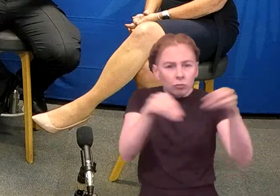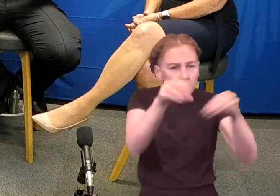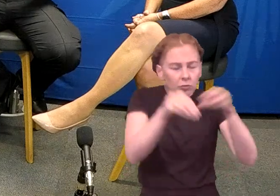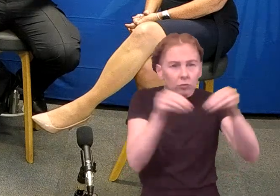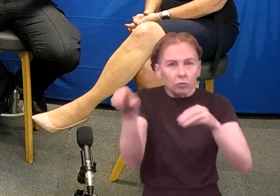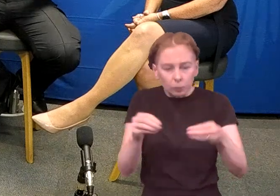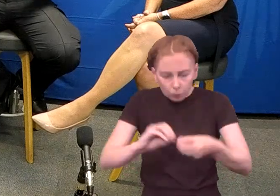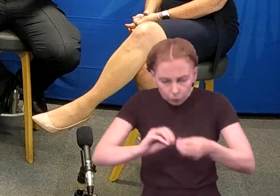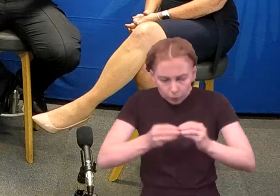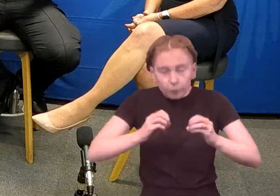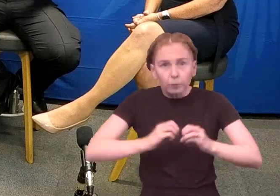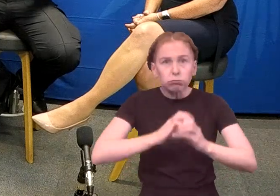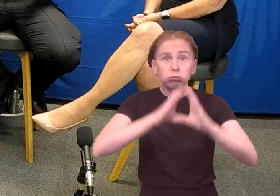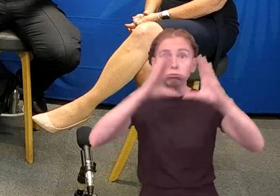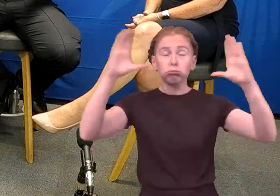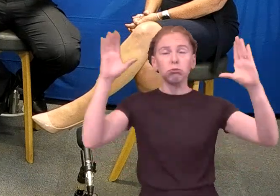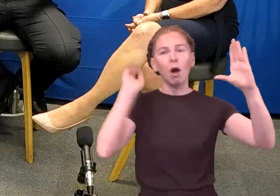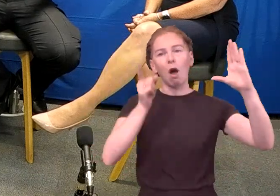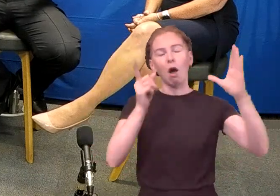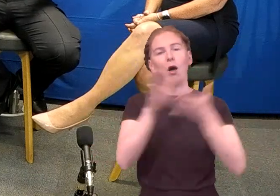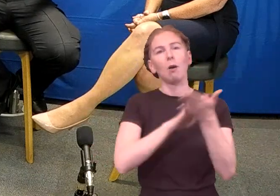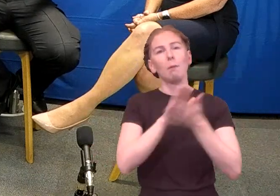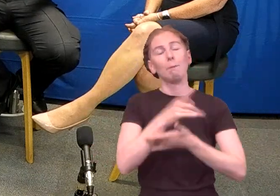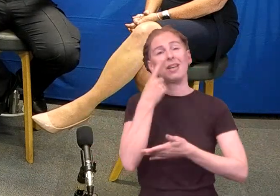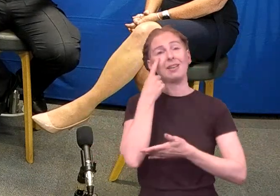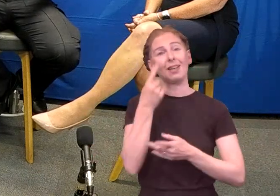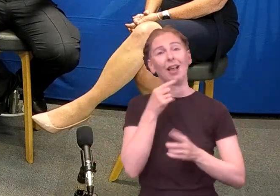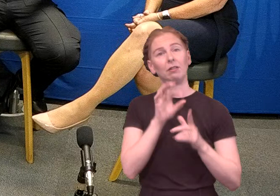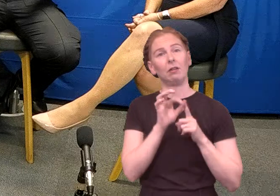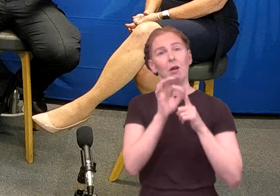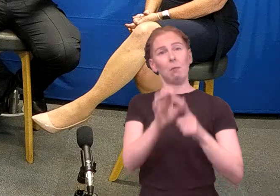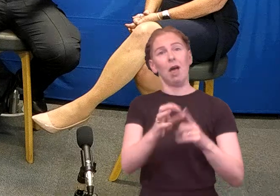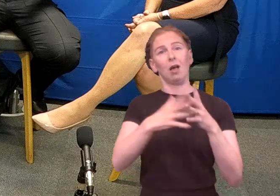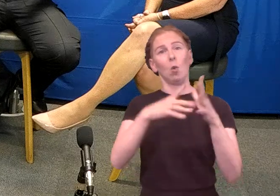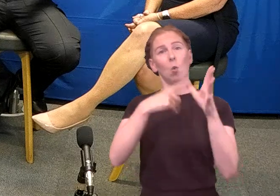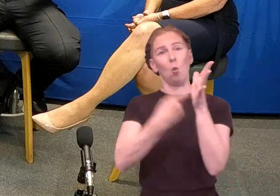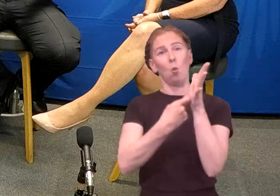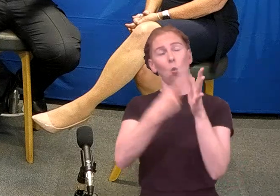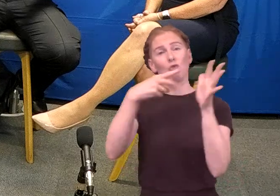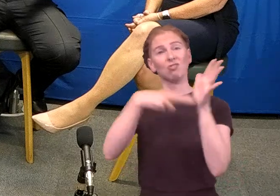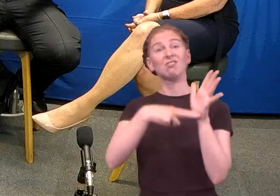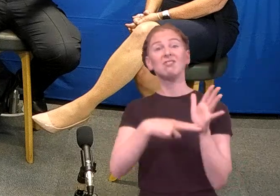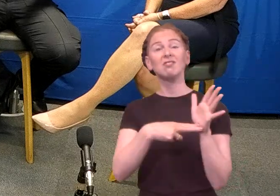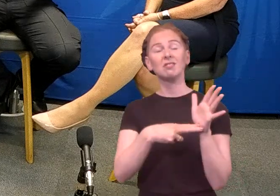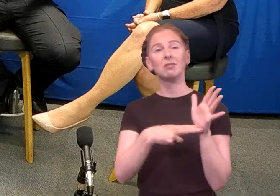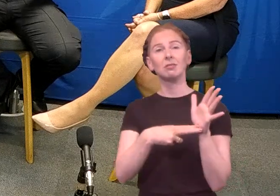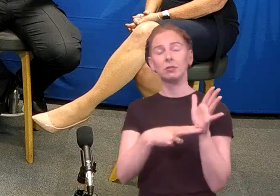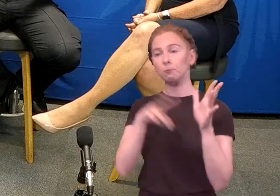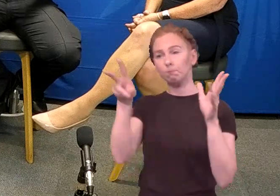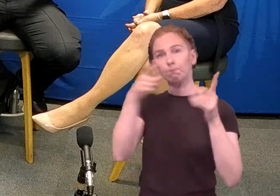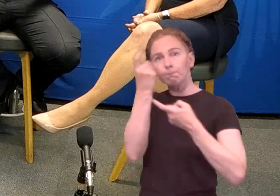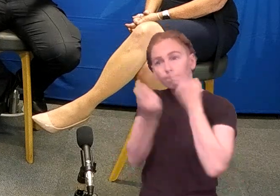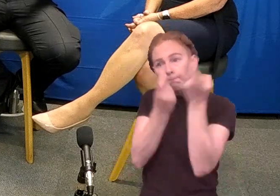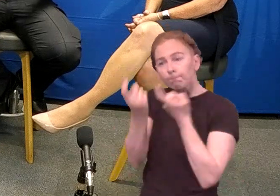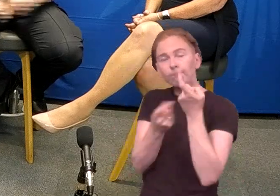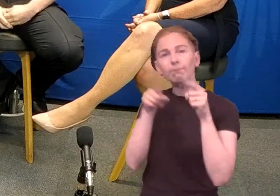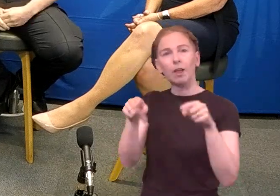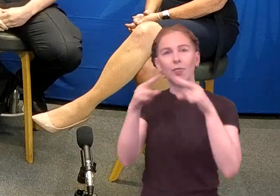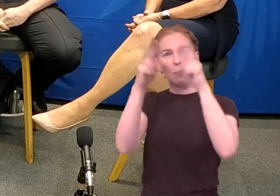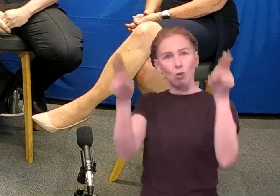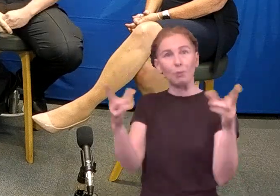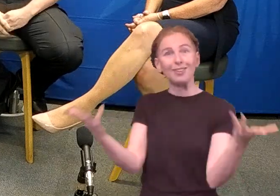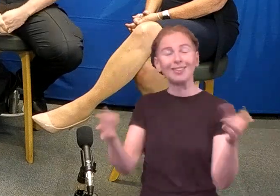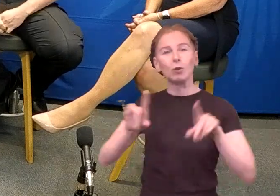action against that property, and ultimately safeguard people as well, particularly if people are being exploited through county lines.